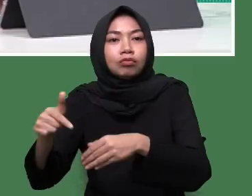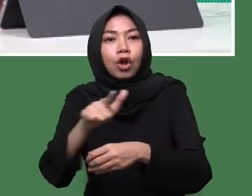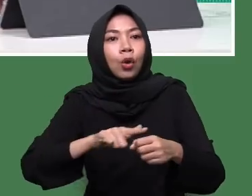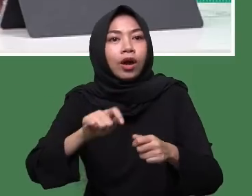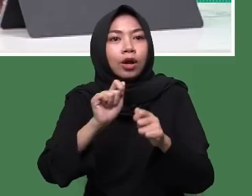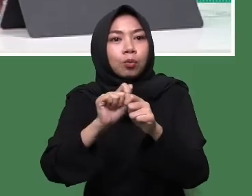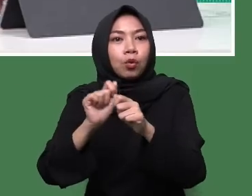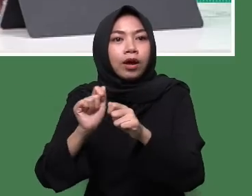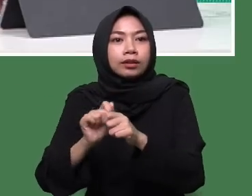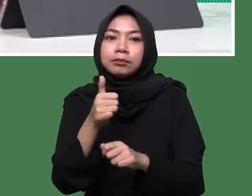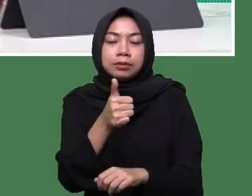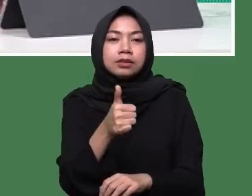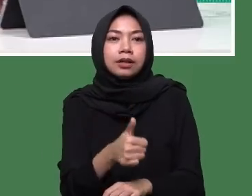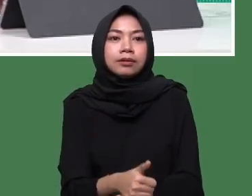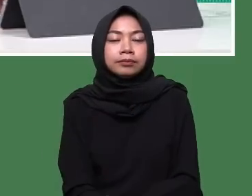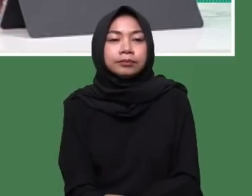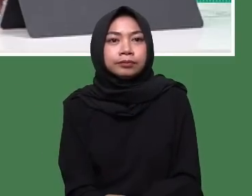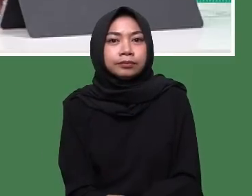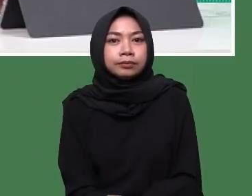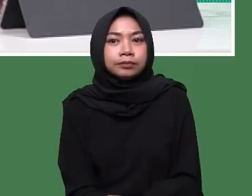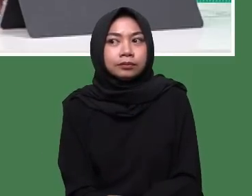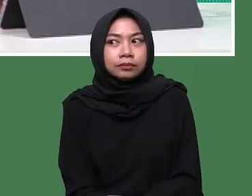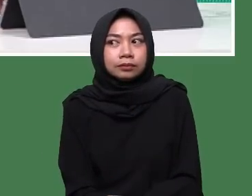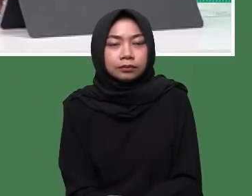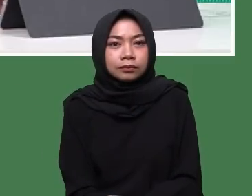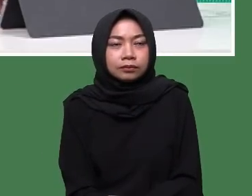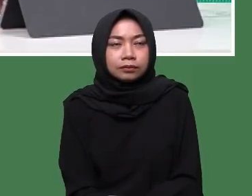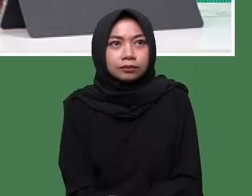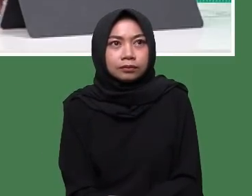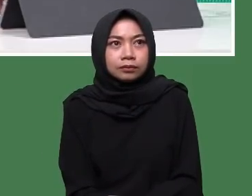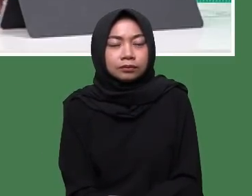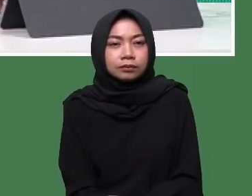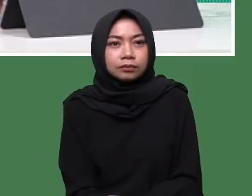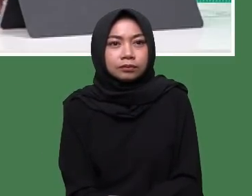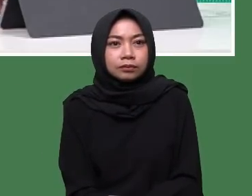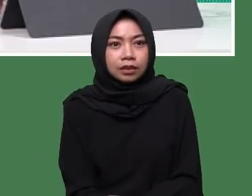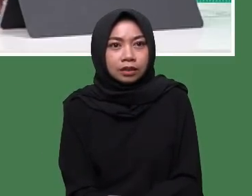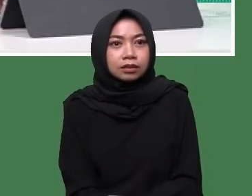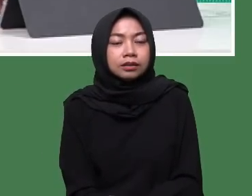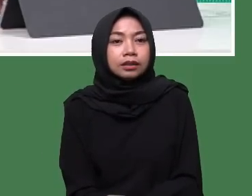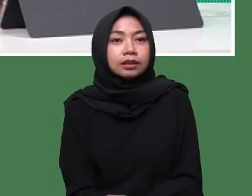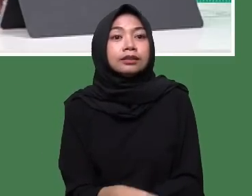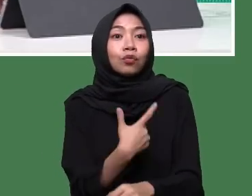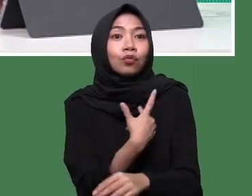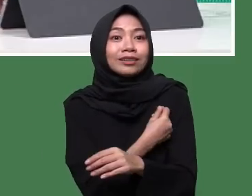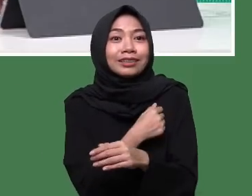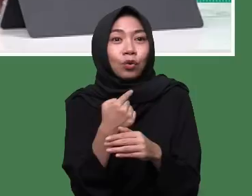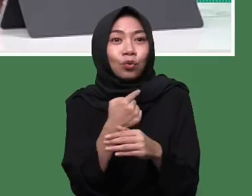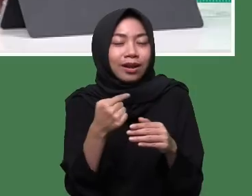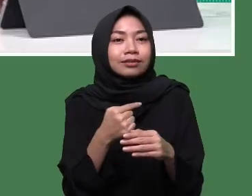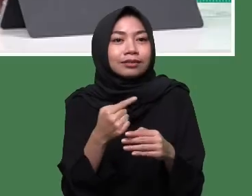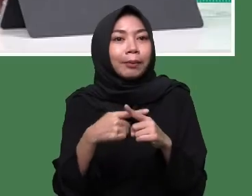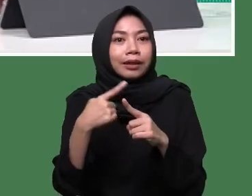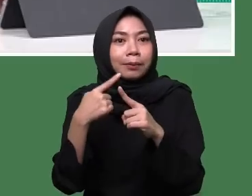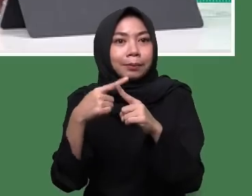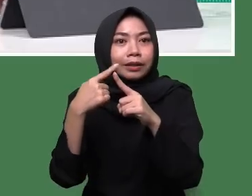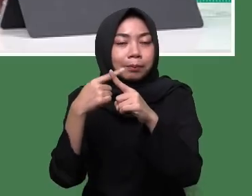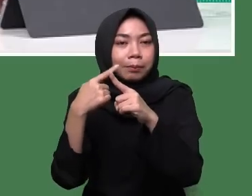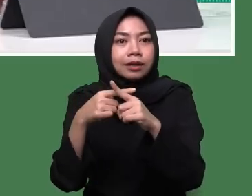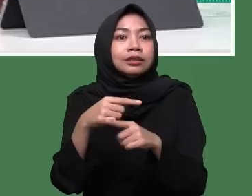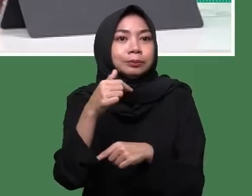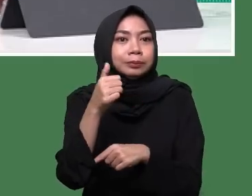FMD vaccines, which of course will add up the availability of the vaccines needed in